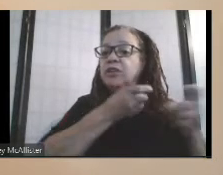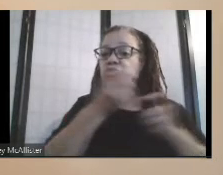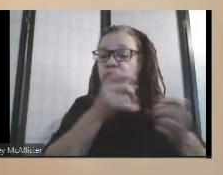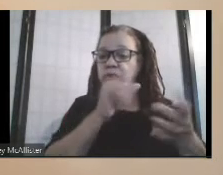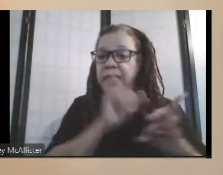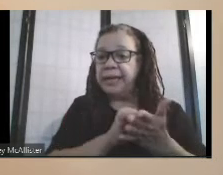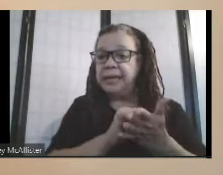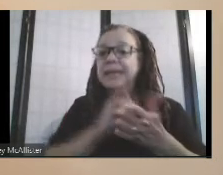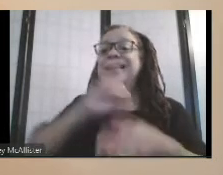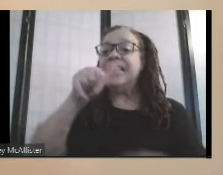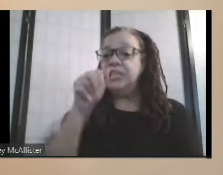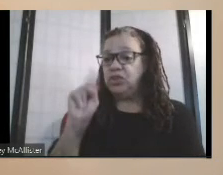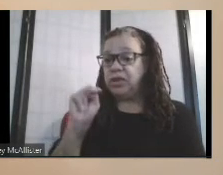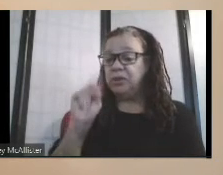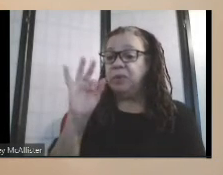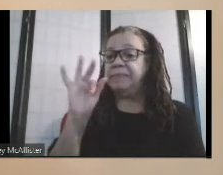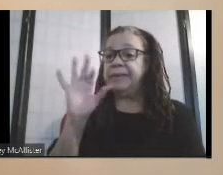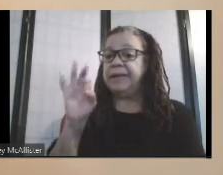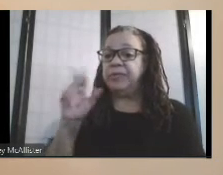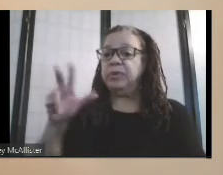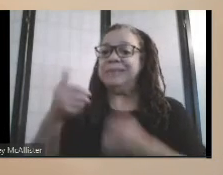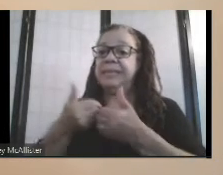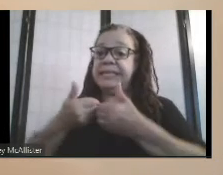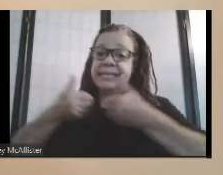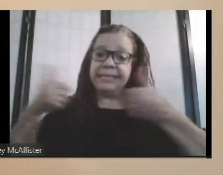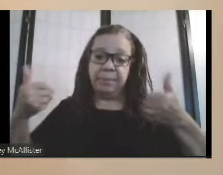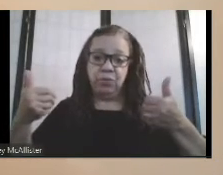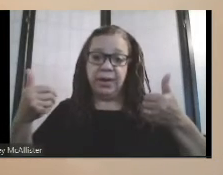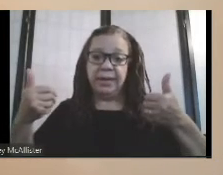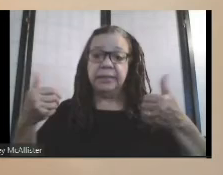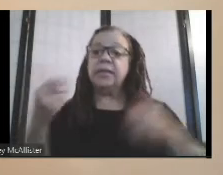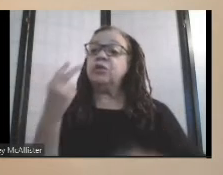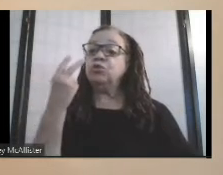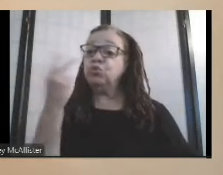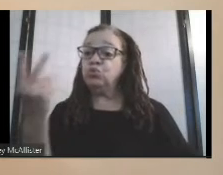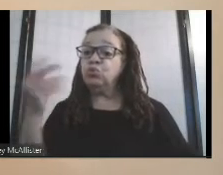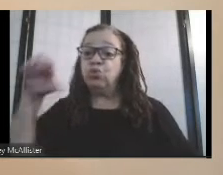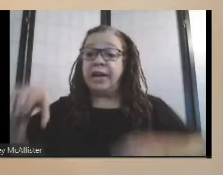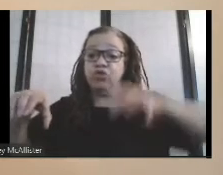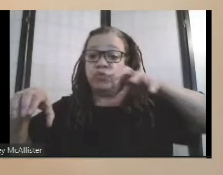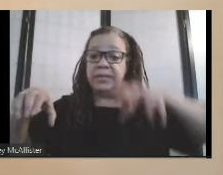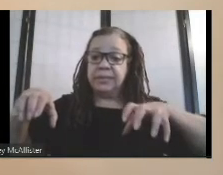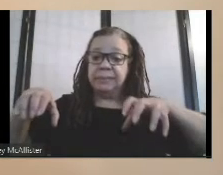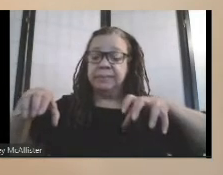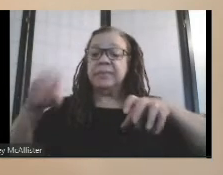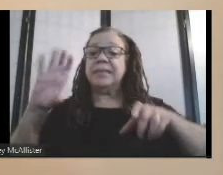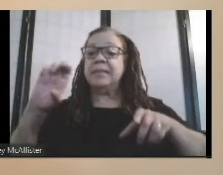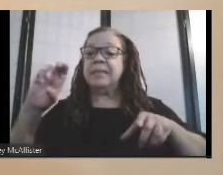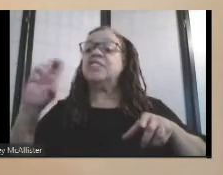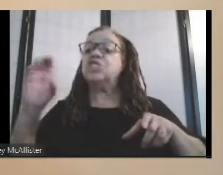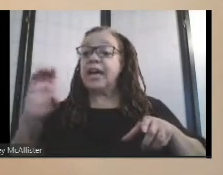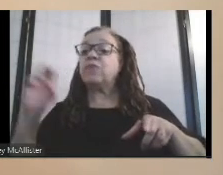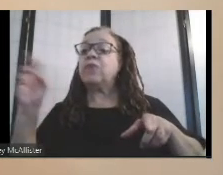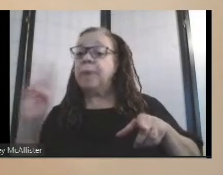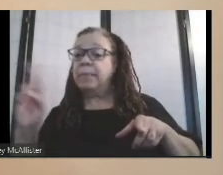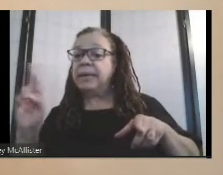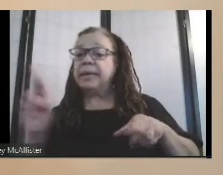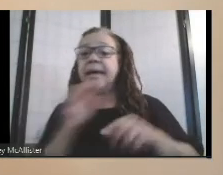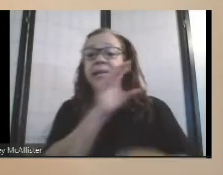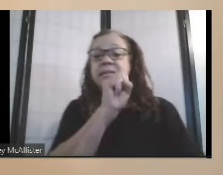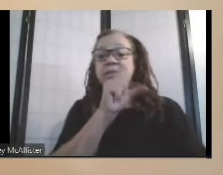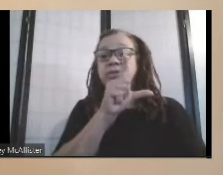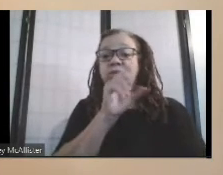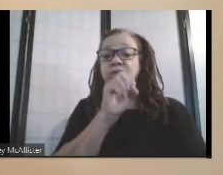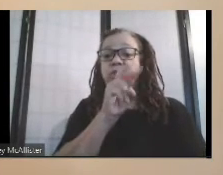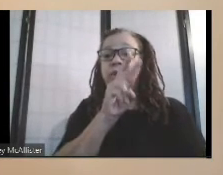of 1993, Czechoslovakia separated peacefully into two countries, the Czech Republic